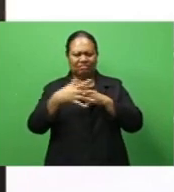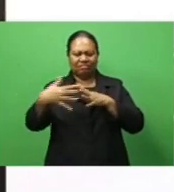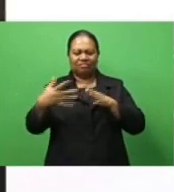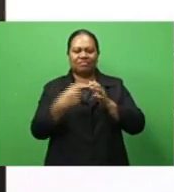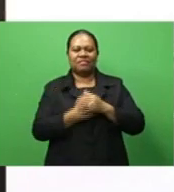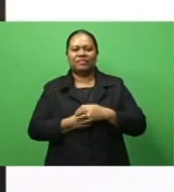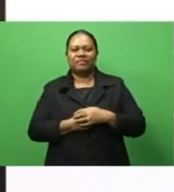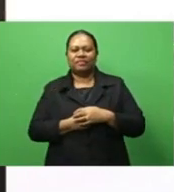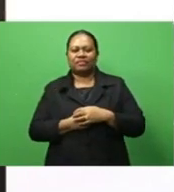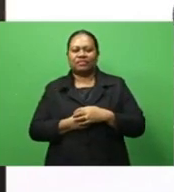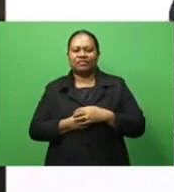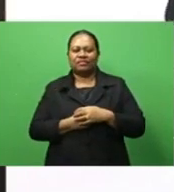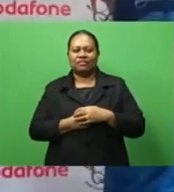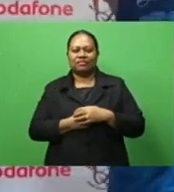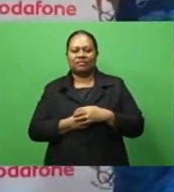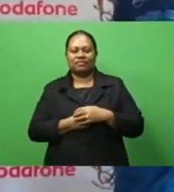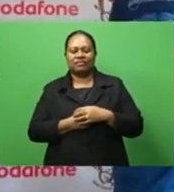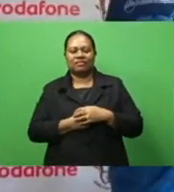Dama with the details.